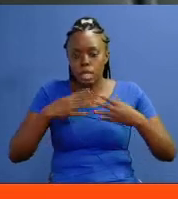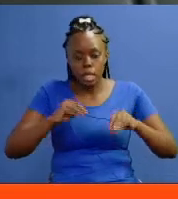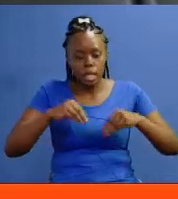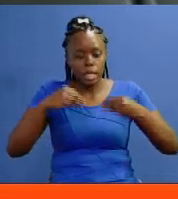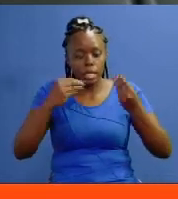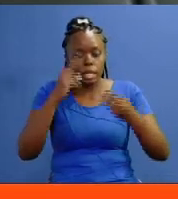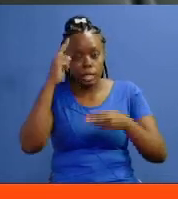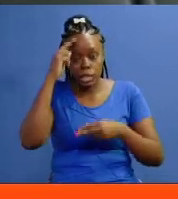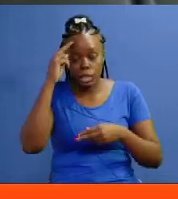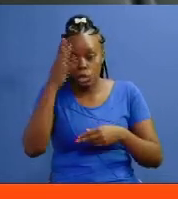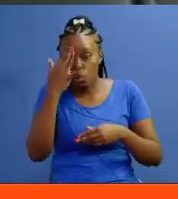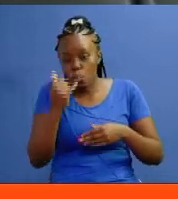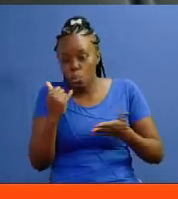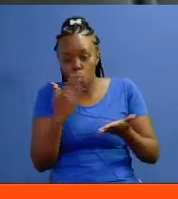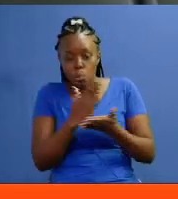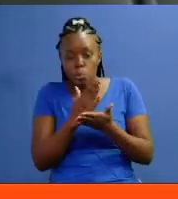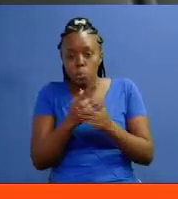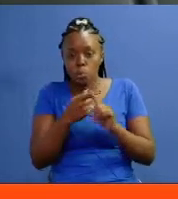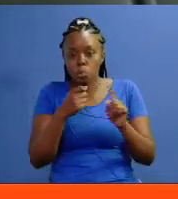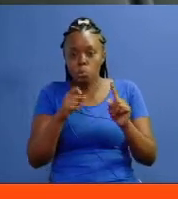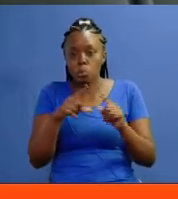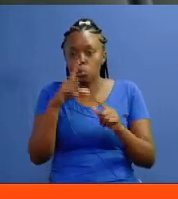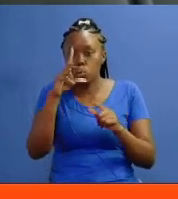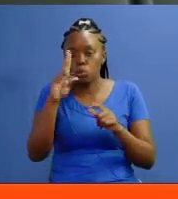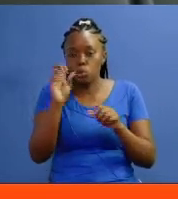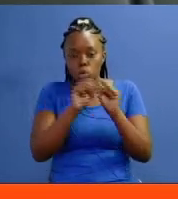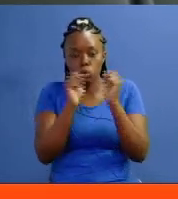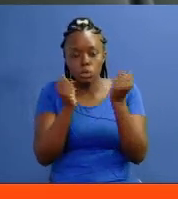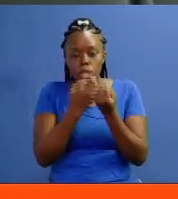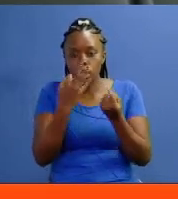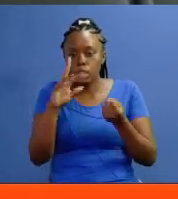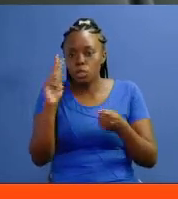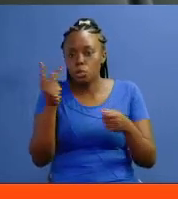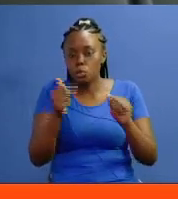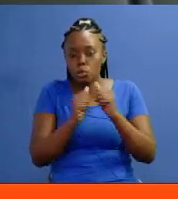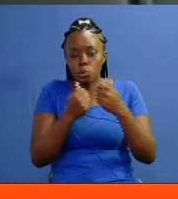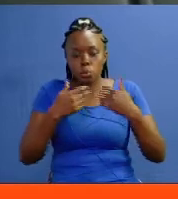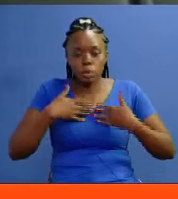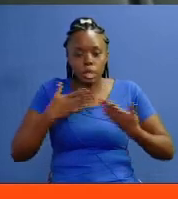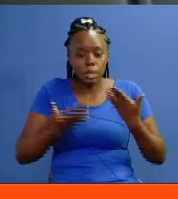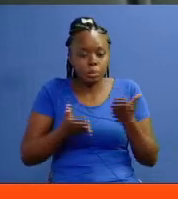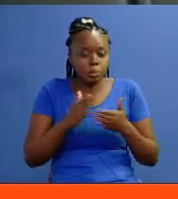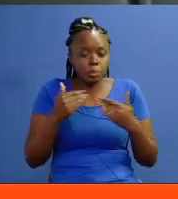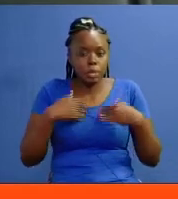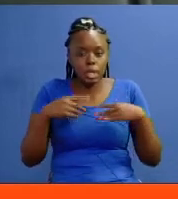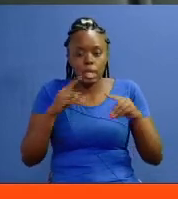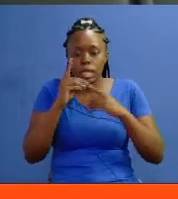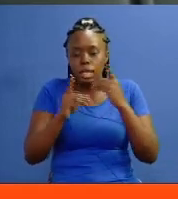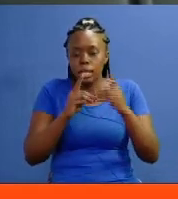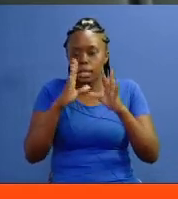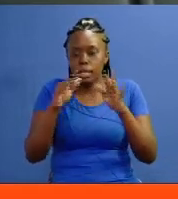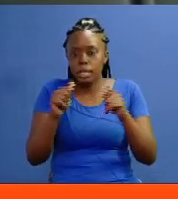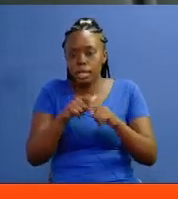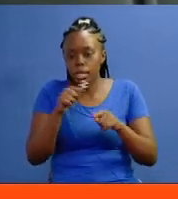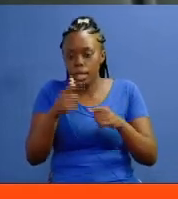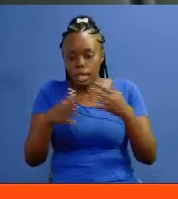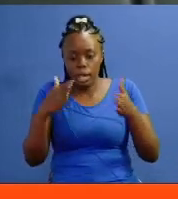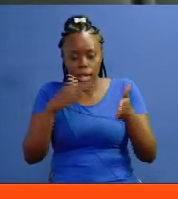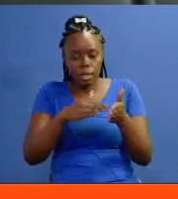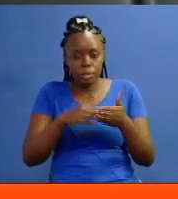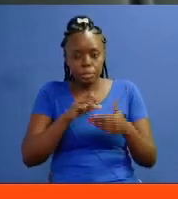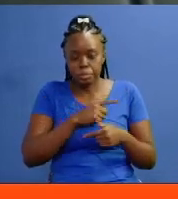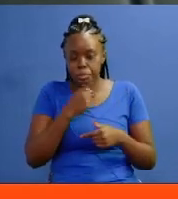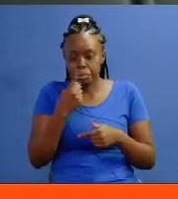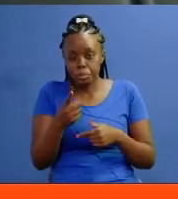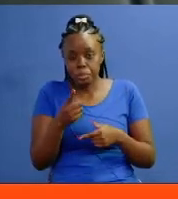her reasons for resigning from the Law Society of Kenya at a turbulent time, simultaneously defending graft accusations against her. I left